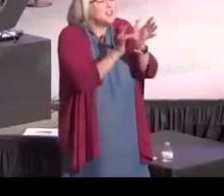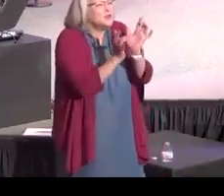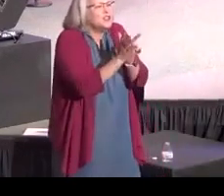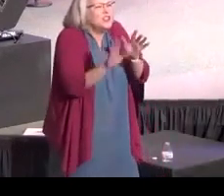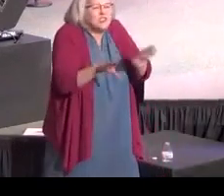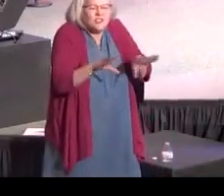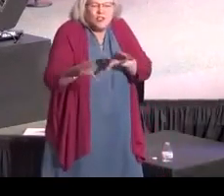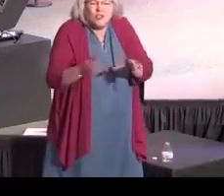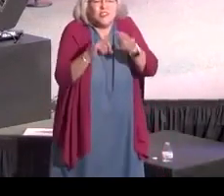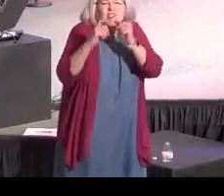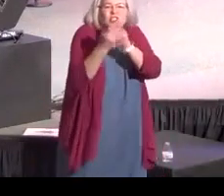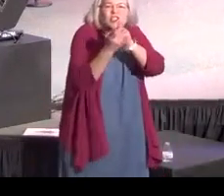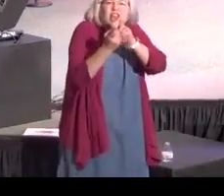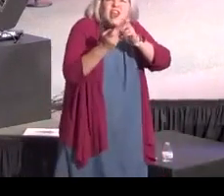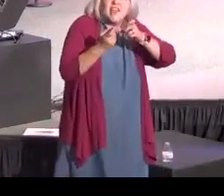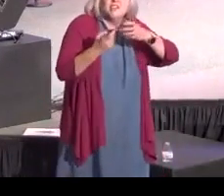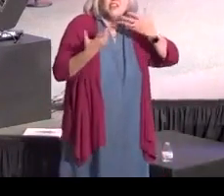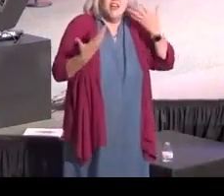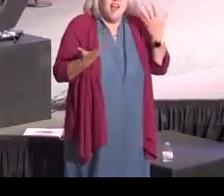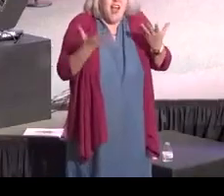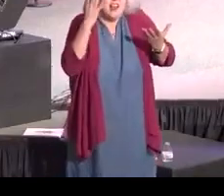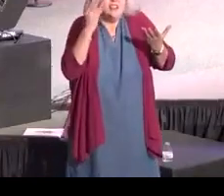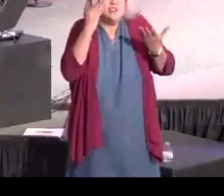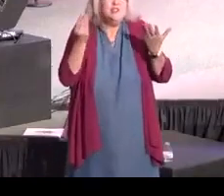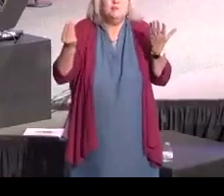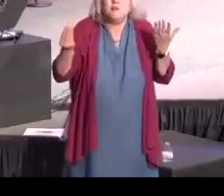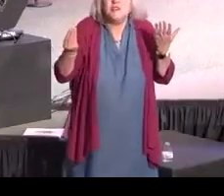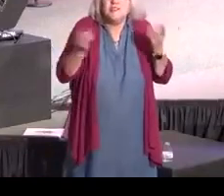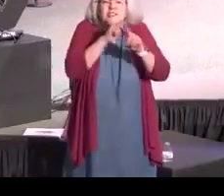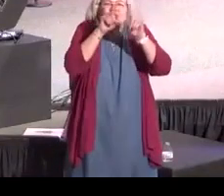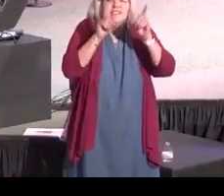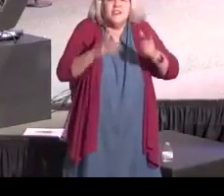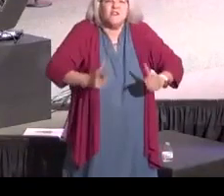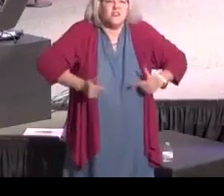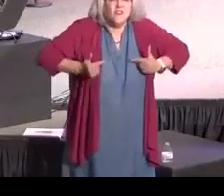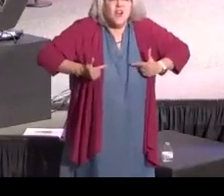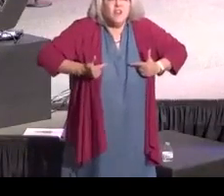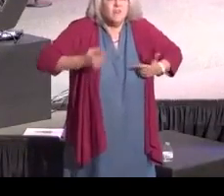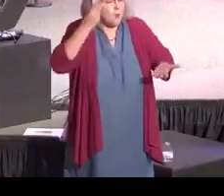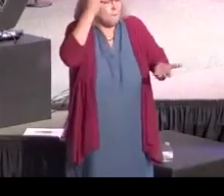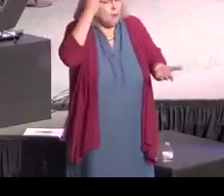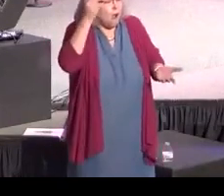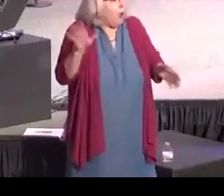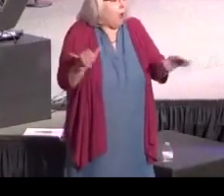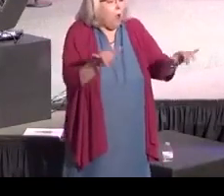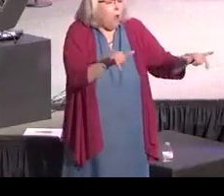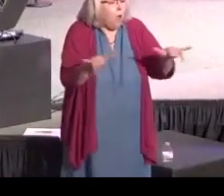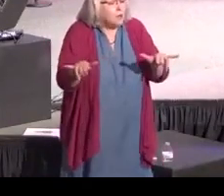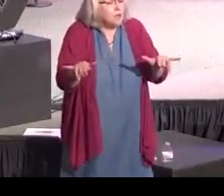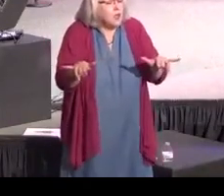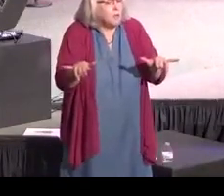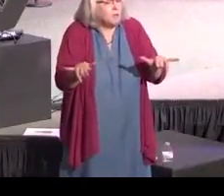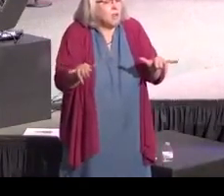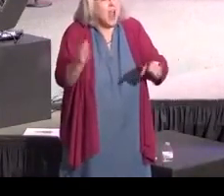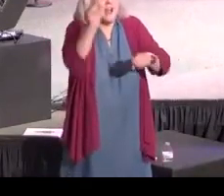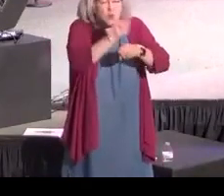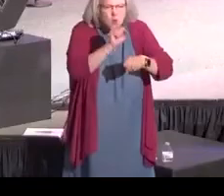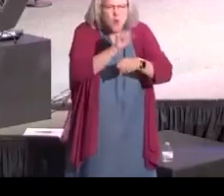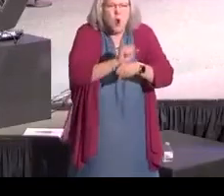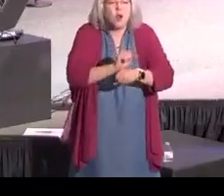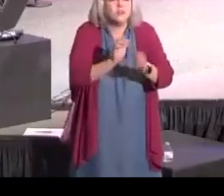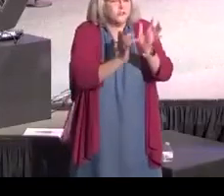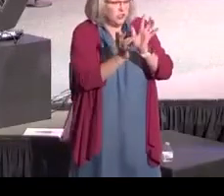When you truly experience Jesus, you are never the same again. And Paul became an ambassador for Christ like none